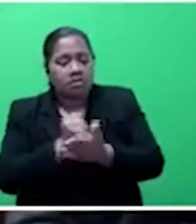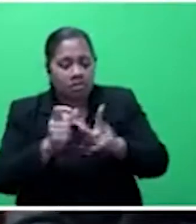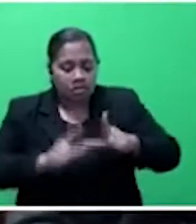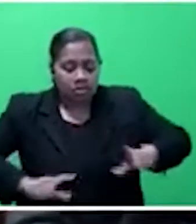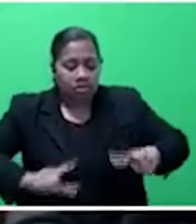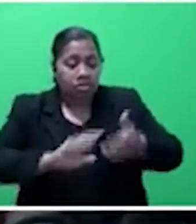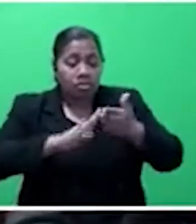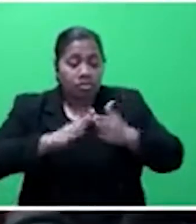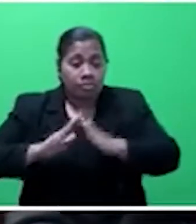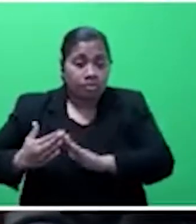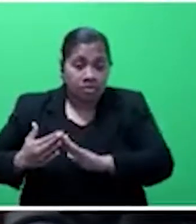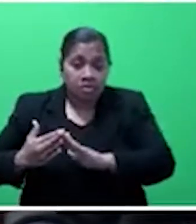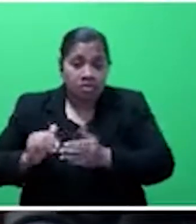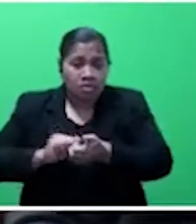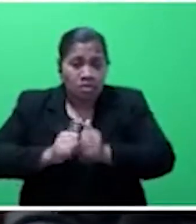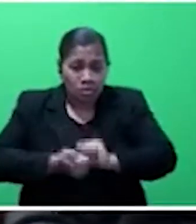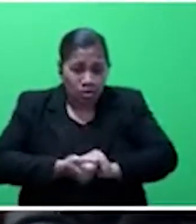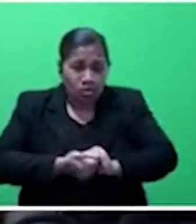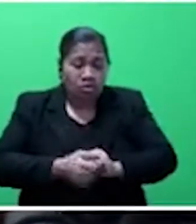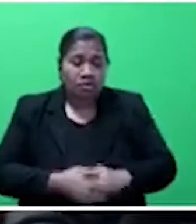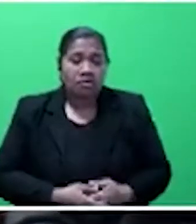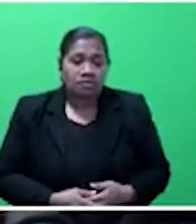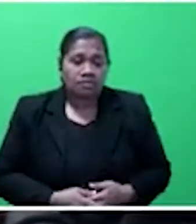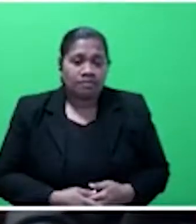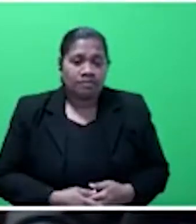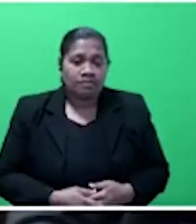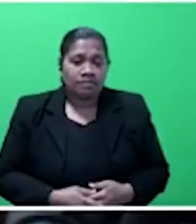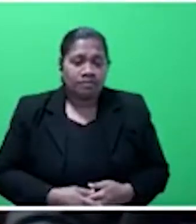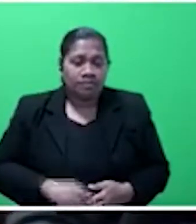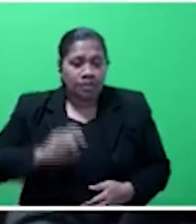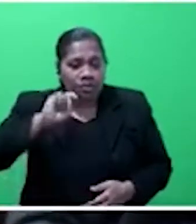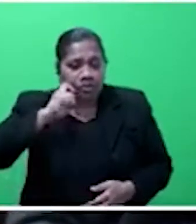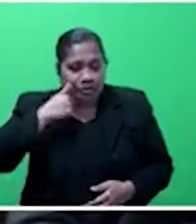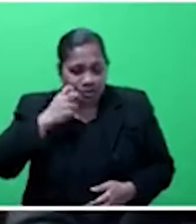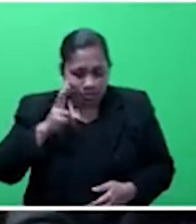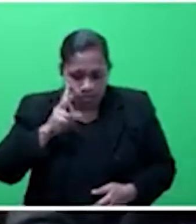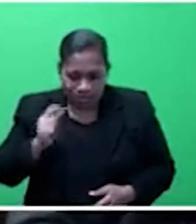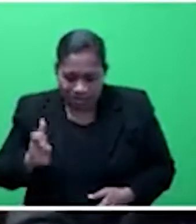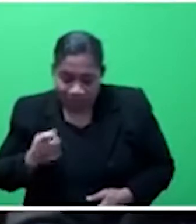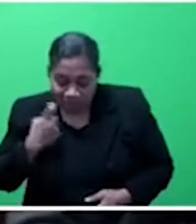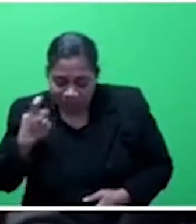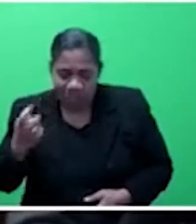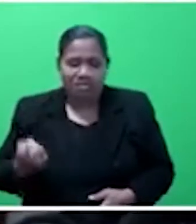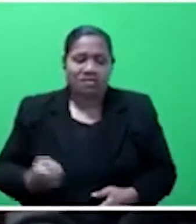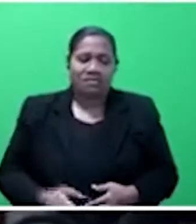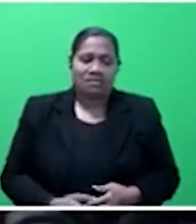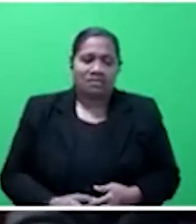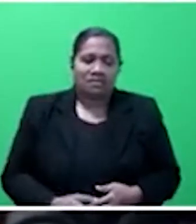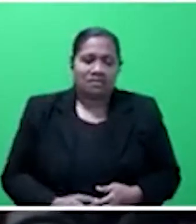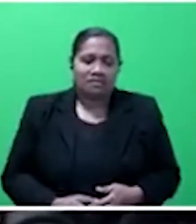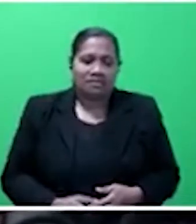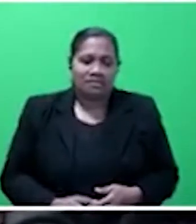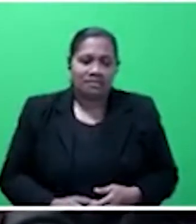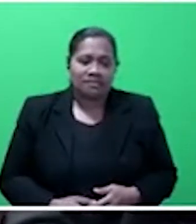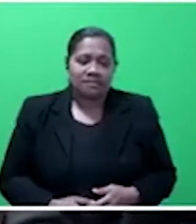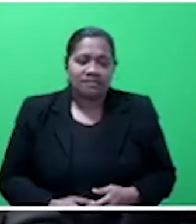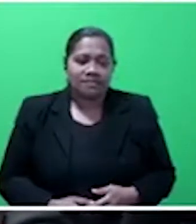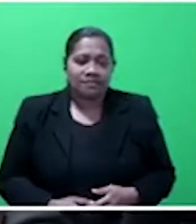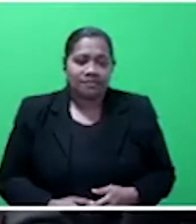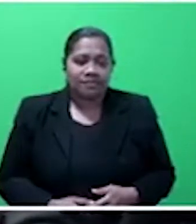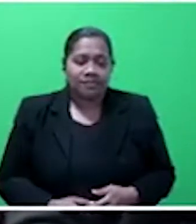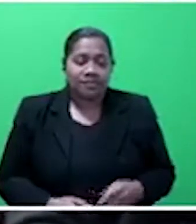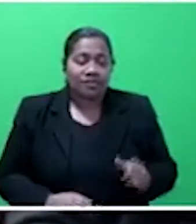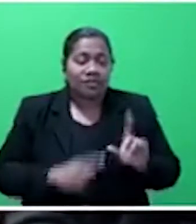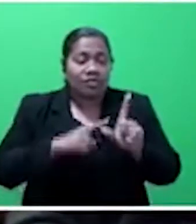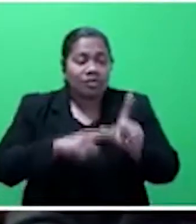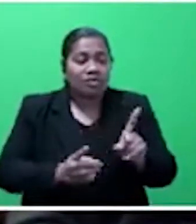and community sports gets all the attention and care that it deserves. In terms of youth development, Mr. Speaker said,